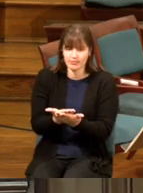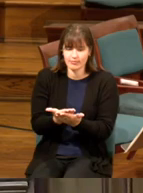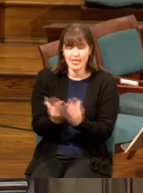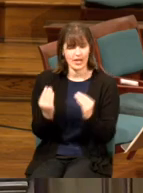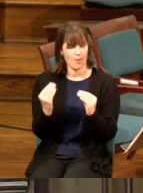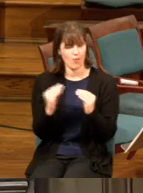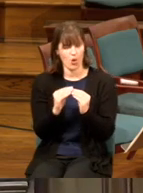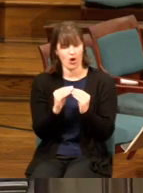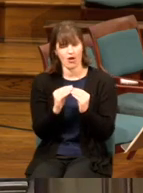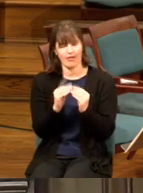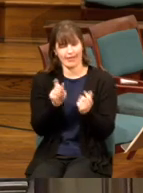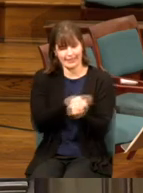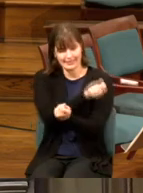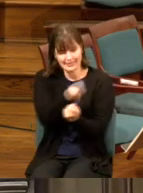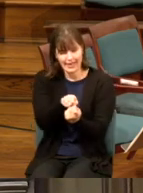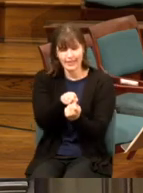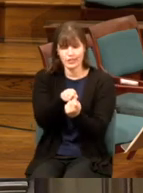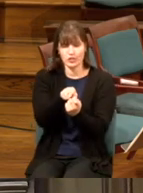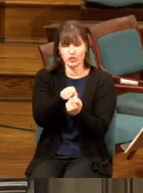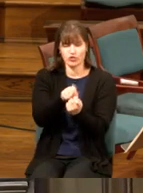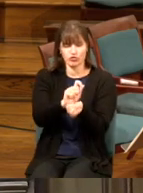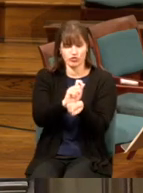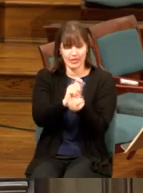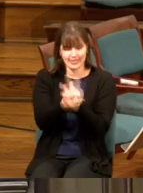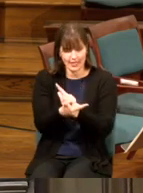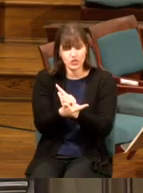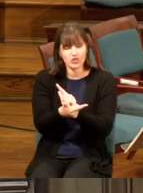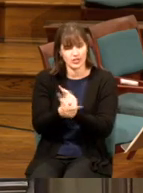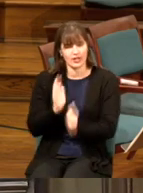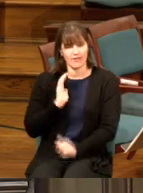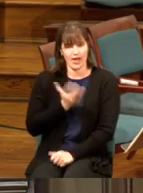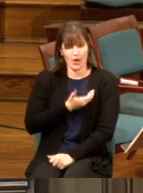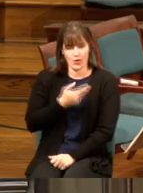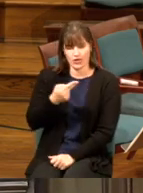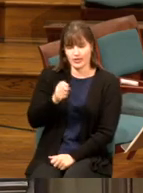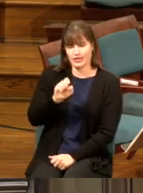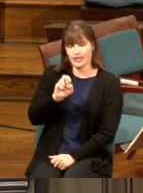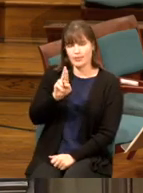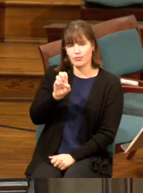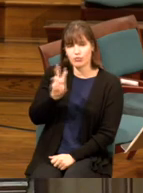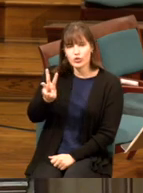literal translation of the Hebrew would actually say,